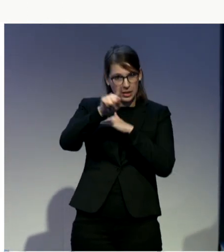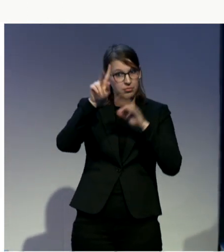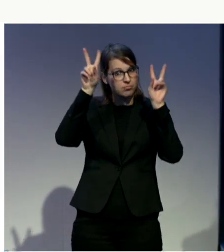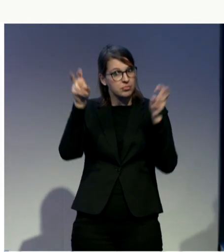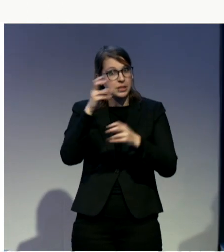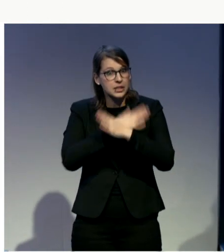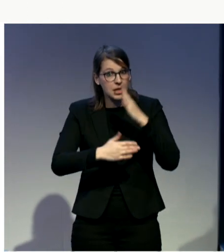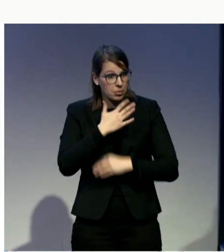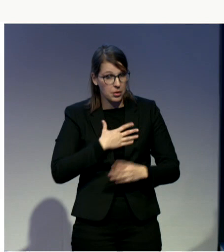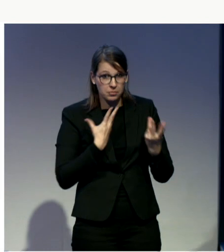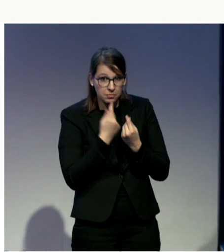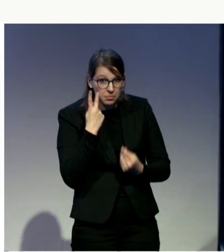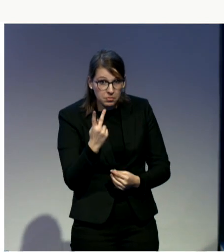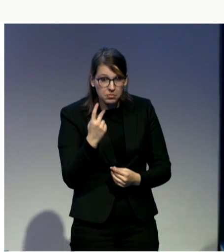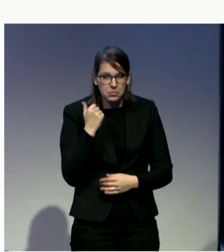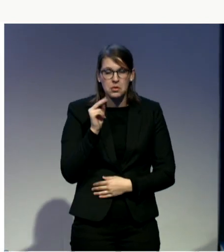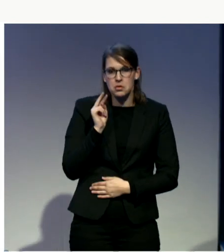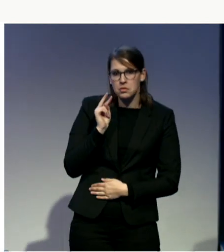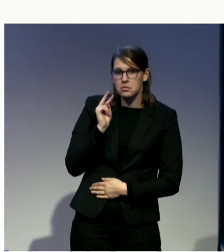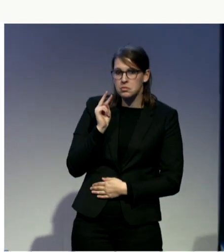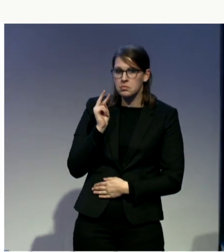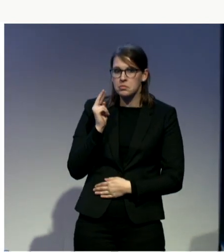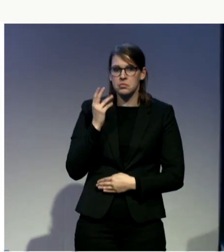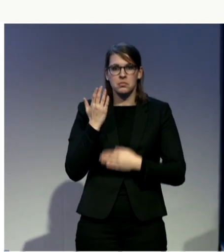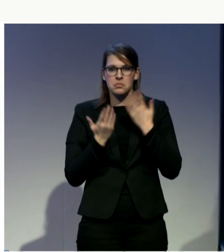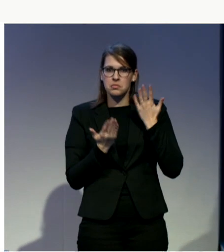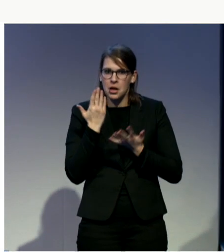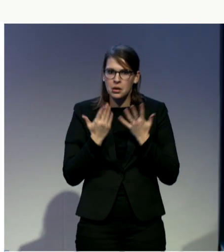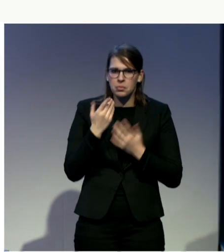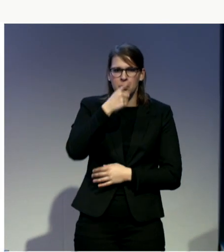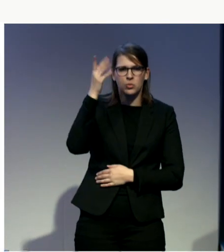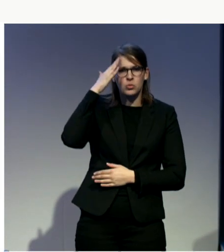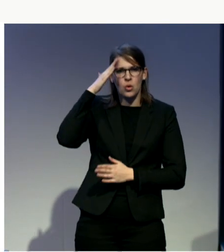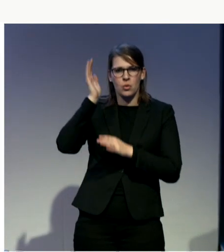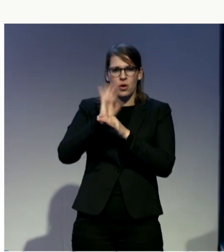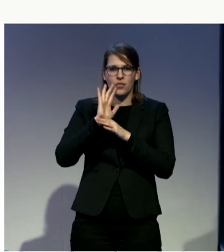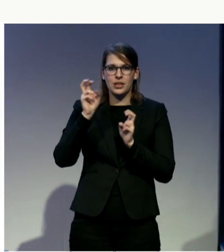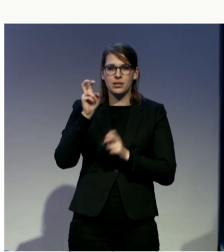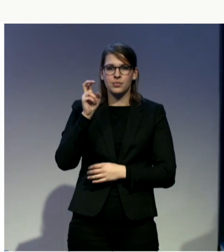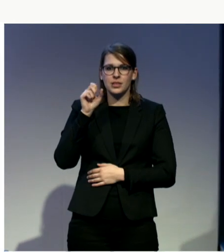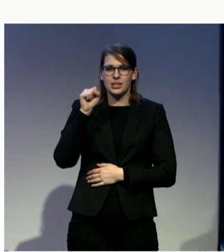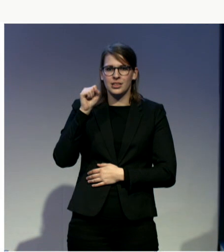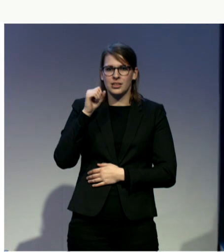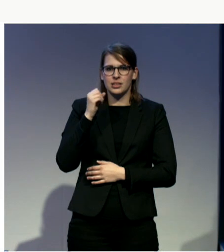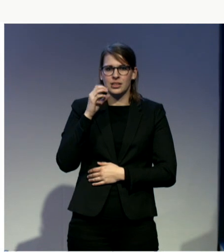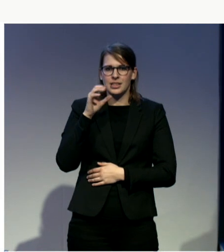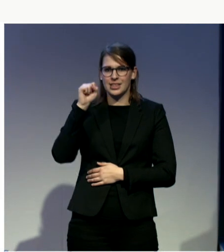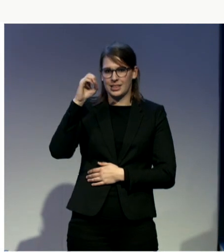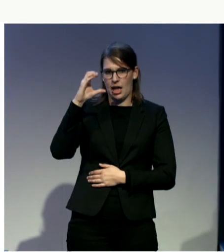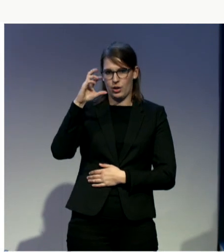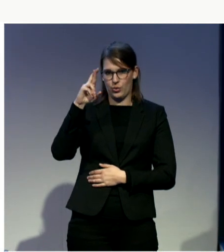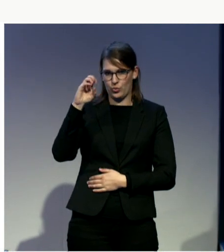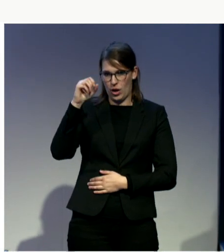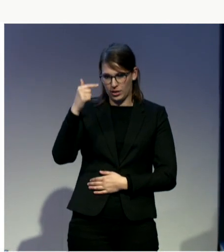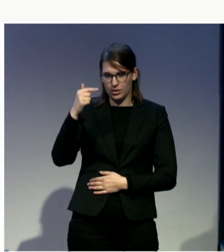you are familiar with the story of The Secret Garden, but The Secret Garden is a film where there is